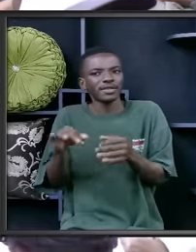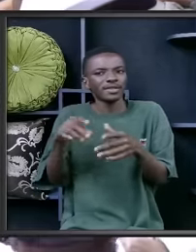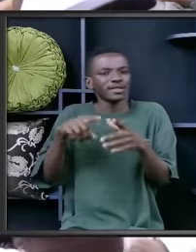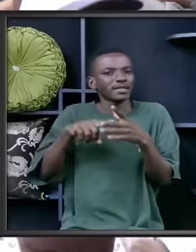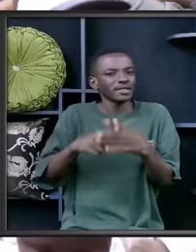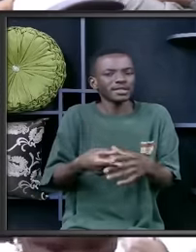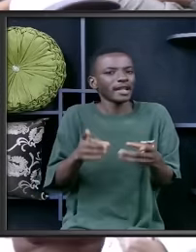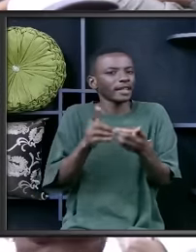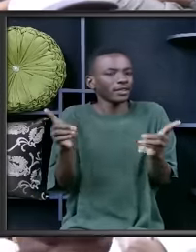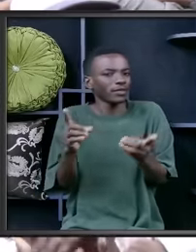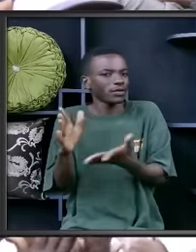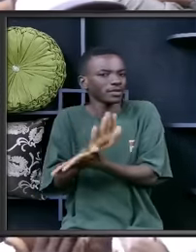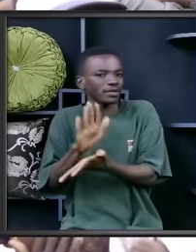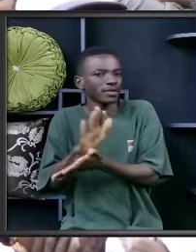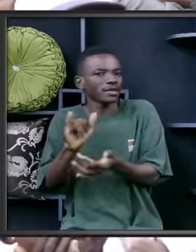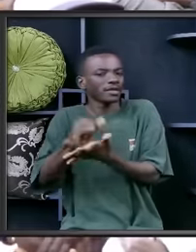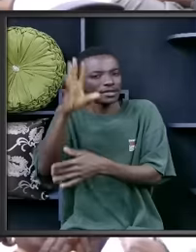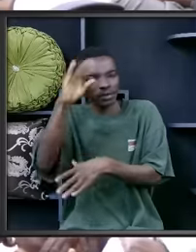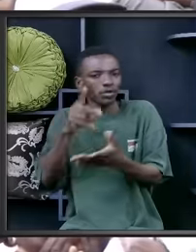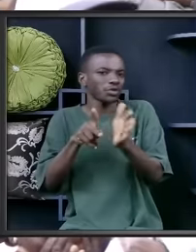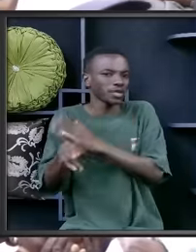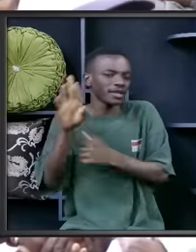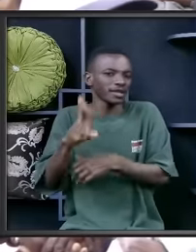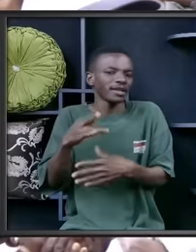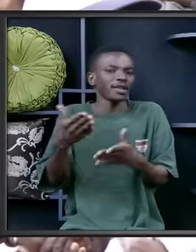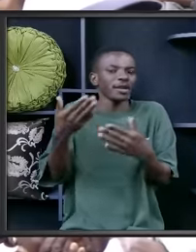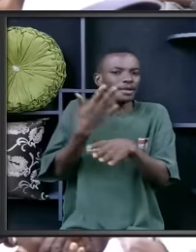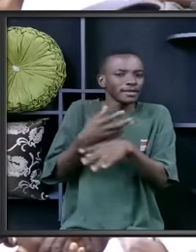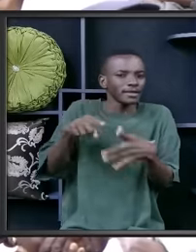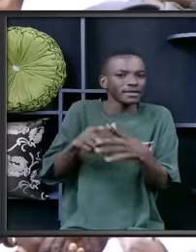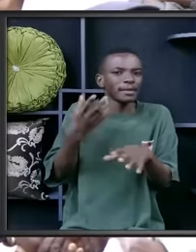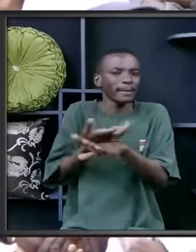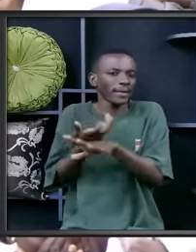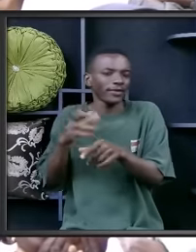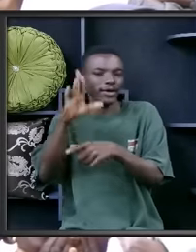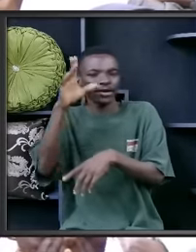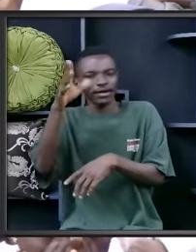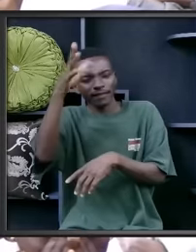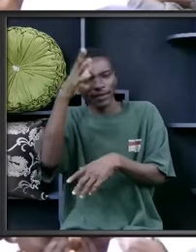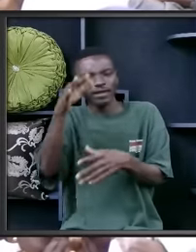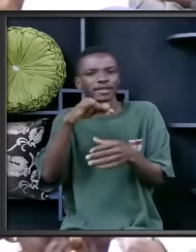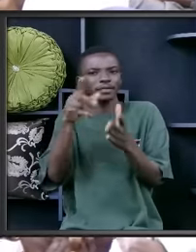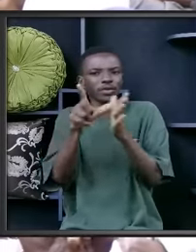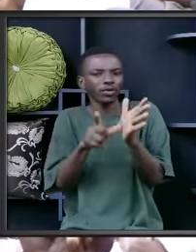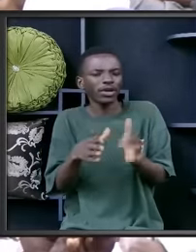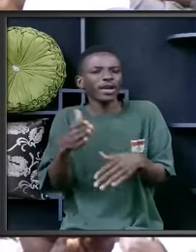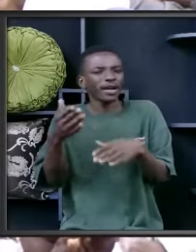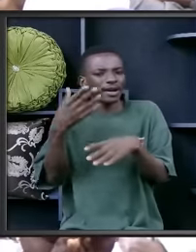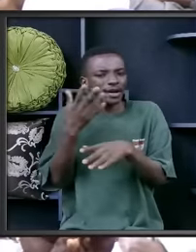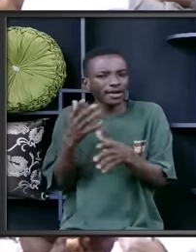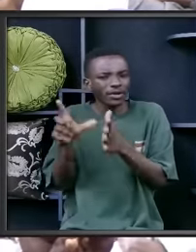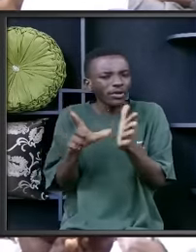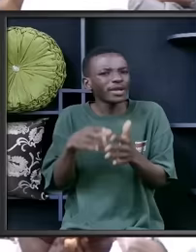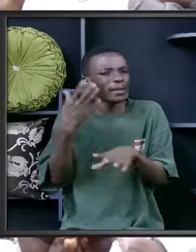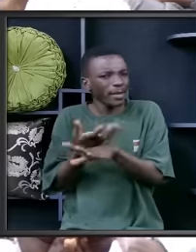separation immediately. Say this man won't kill me. Now he come they beg my father and the barrister. I say, barrister, I seen done they